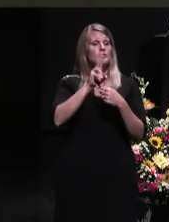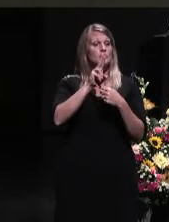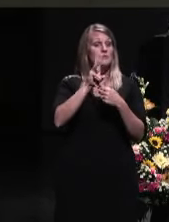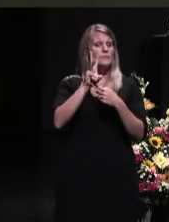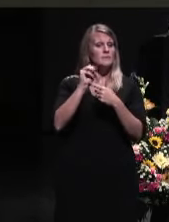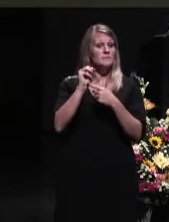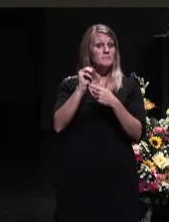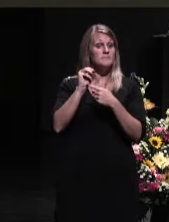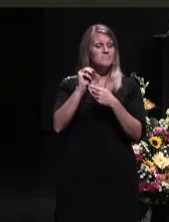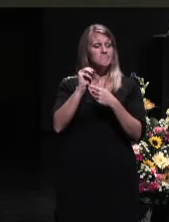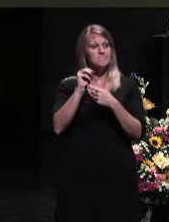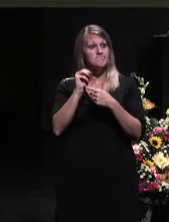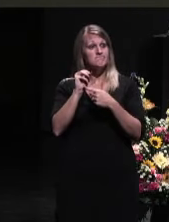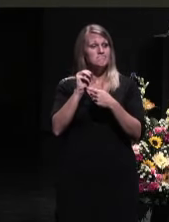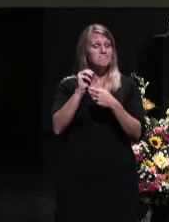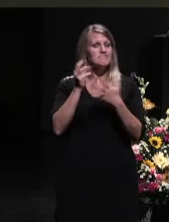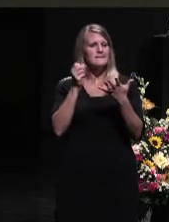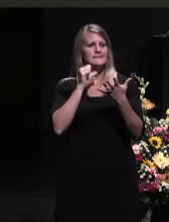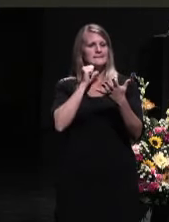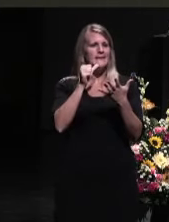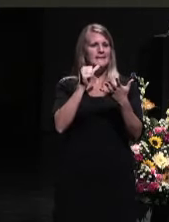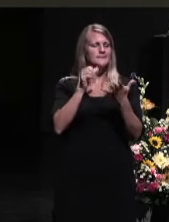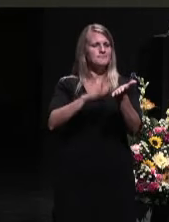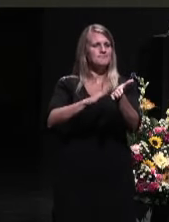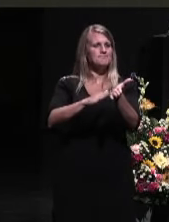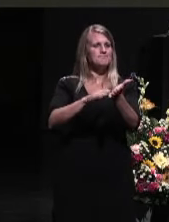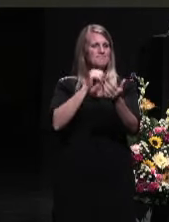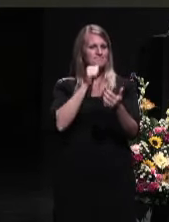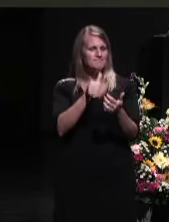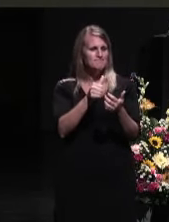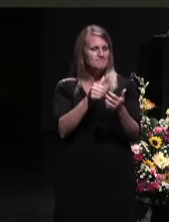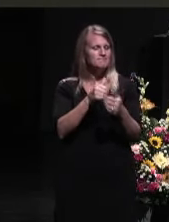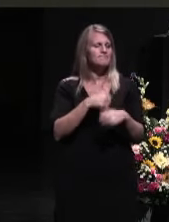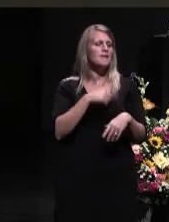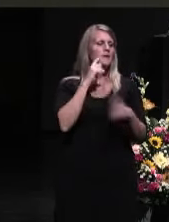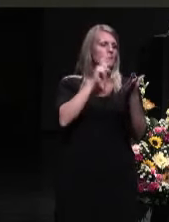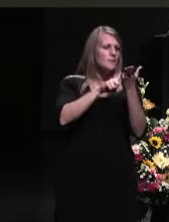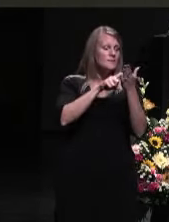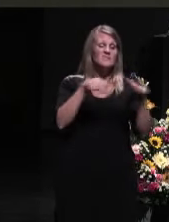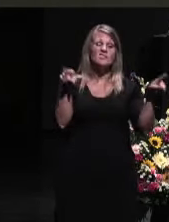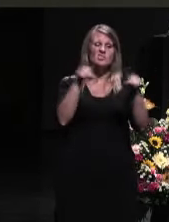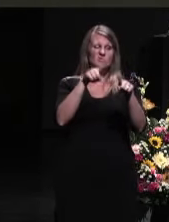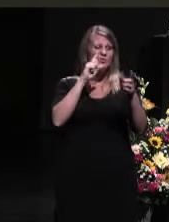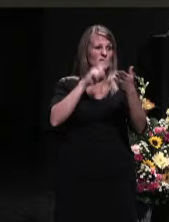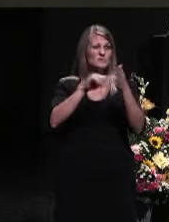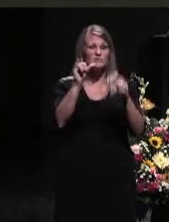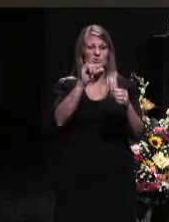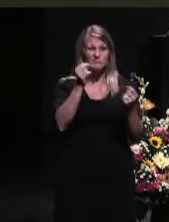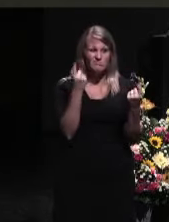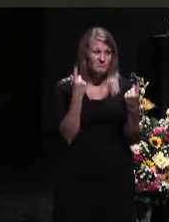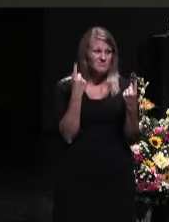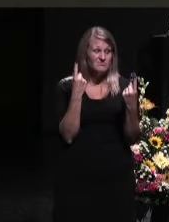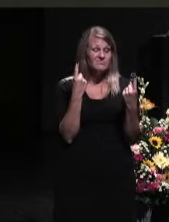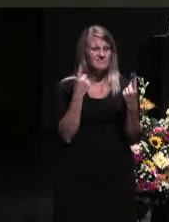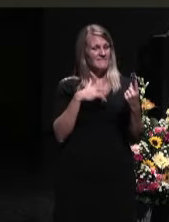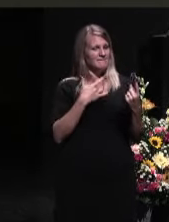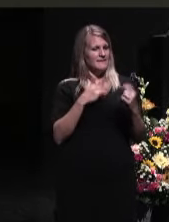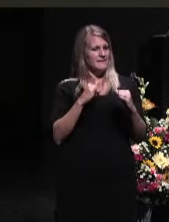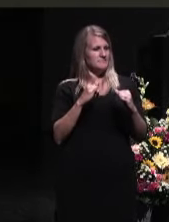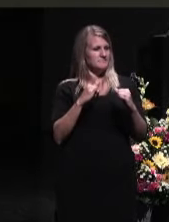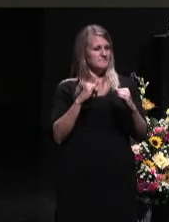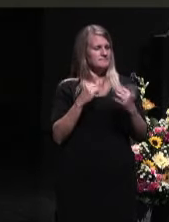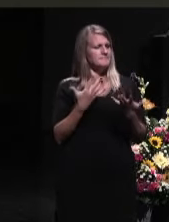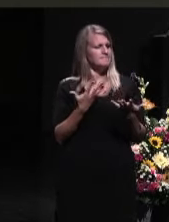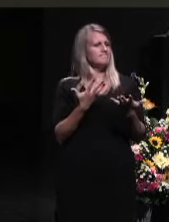get its due. And I see this, and you see this, and it's befuddling, and it's perplexing,